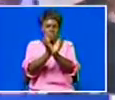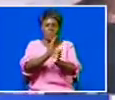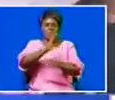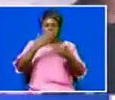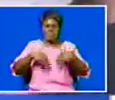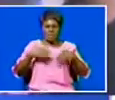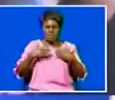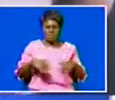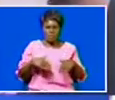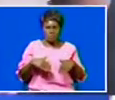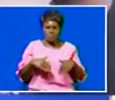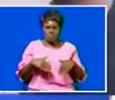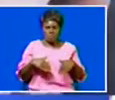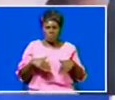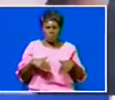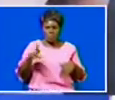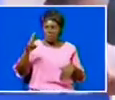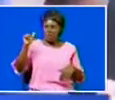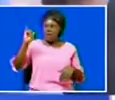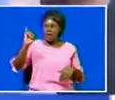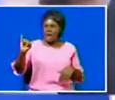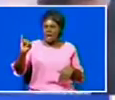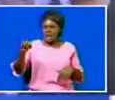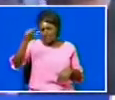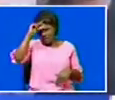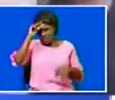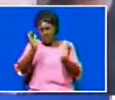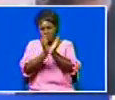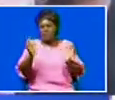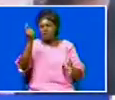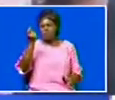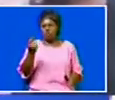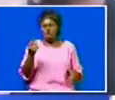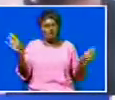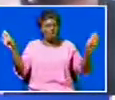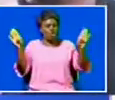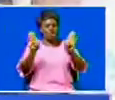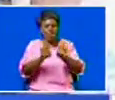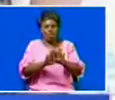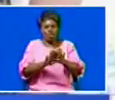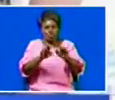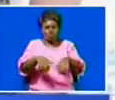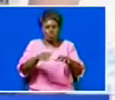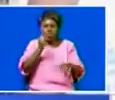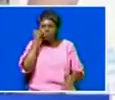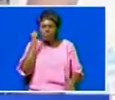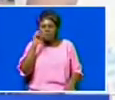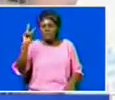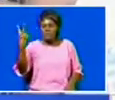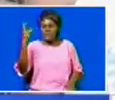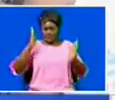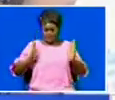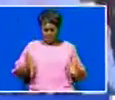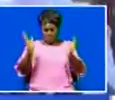up, rai, afanyiwa maneno kidogo na serikali, afungiwa hiyo sukari, tulime miwa. Mtu wa pili